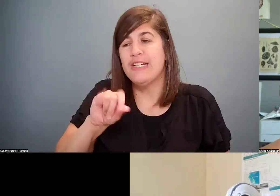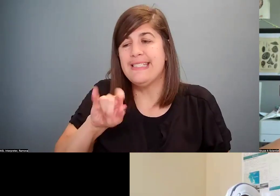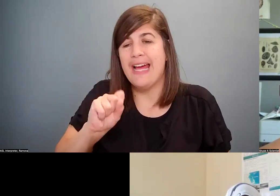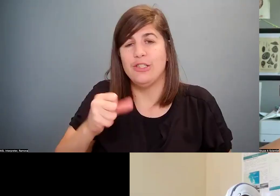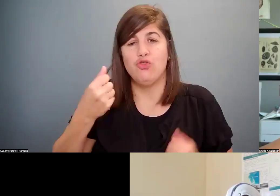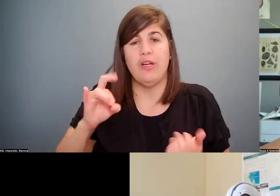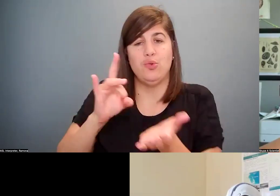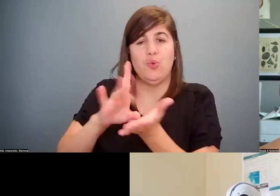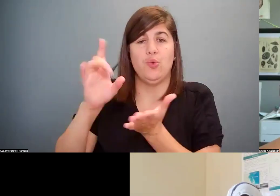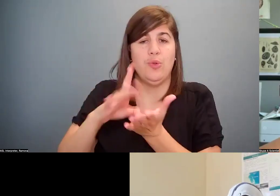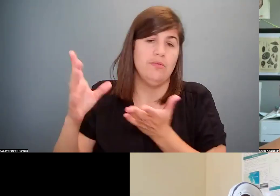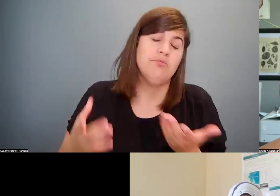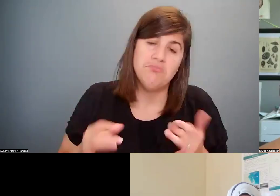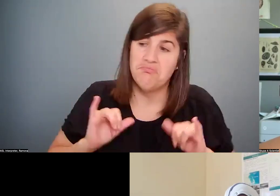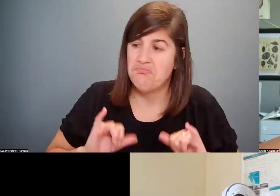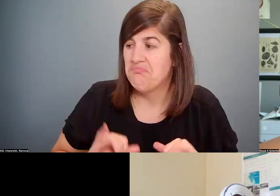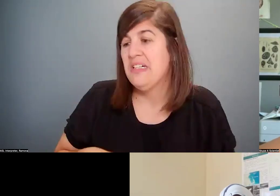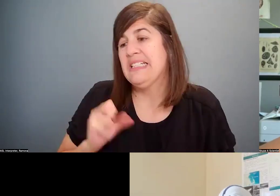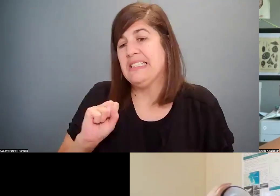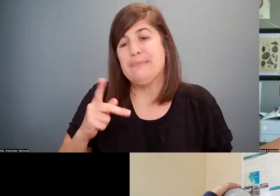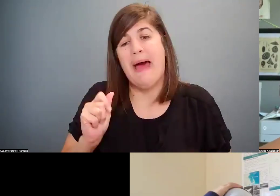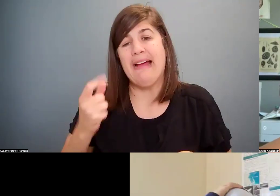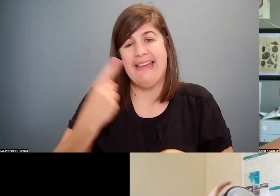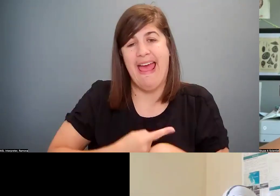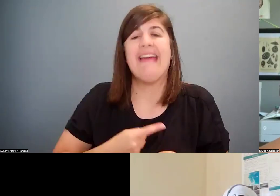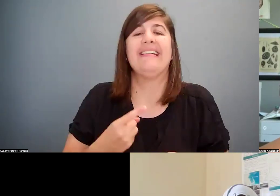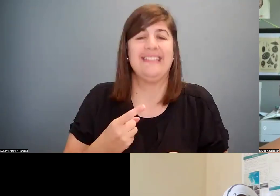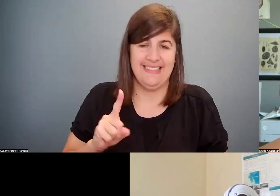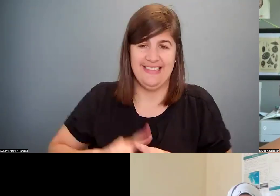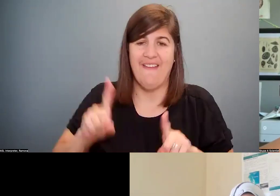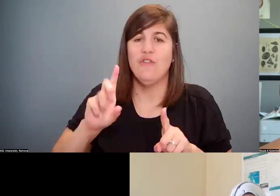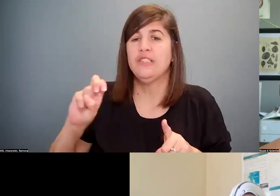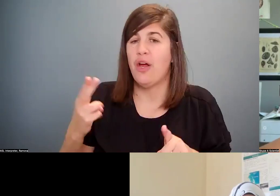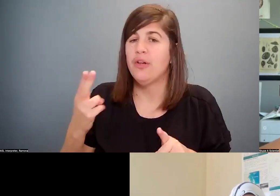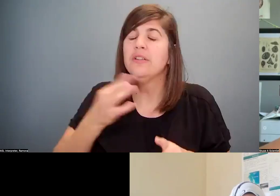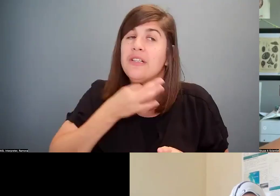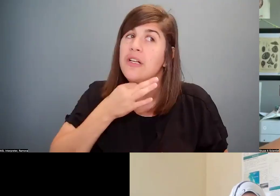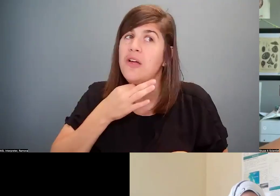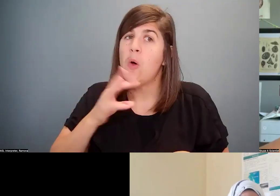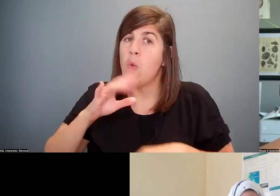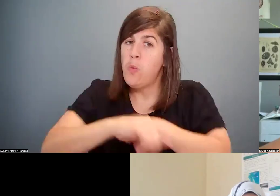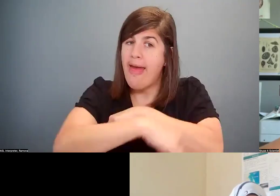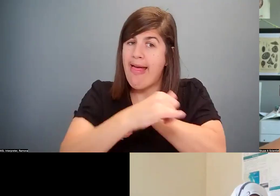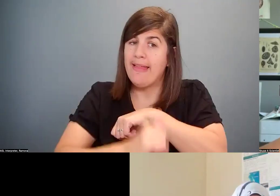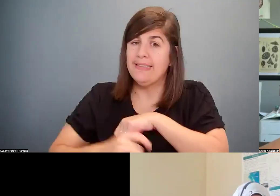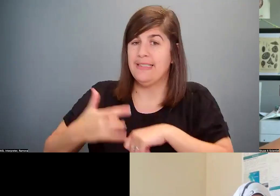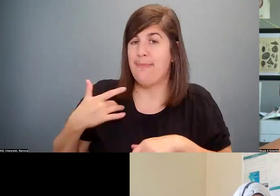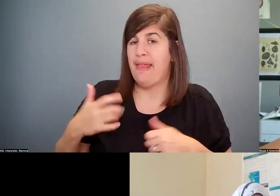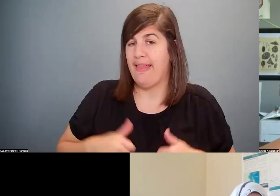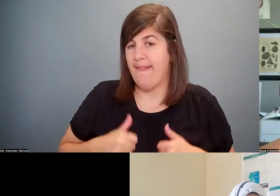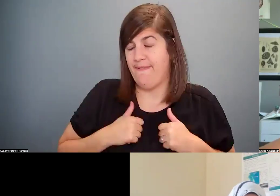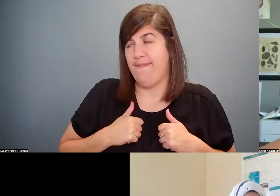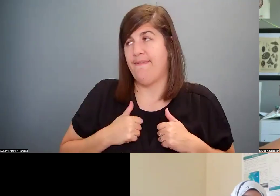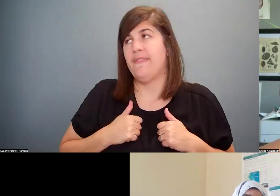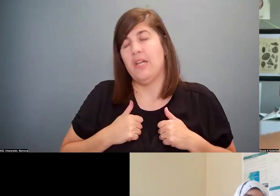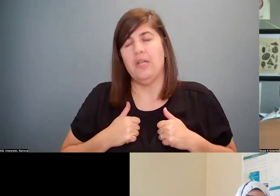Spa day. Sounds good. A different Sarah from me wants to know, how long do whales generally live? Again, that depends on the type